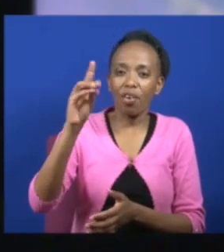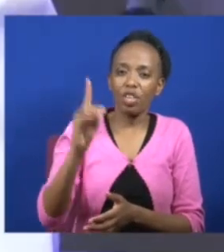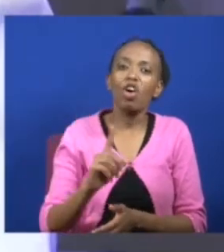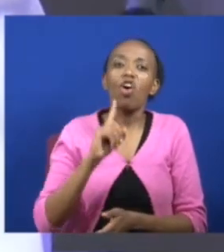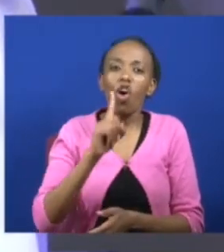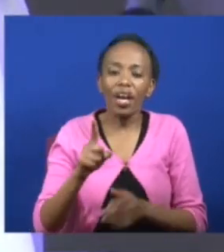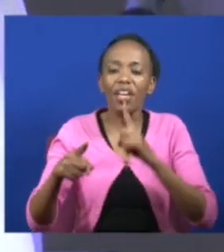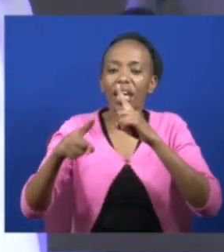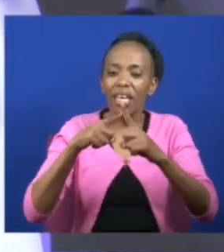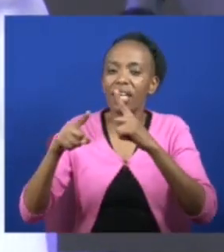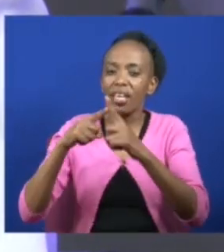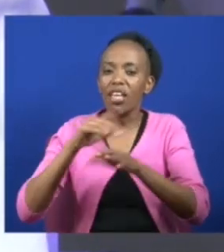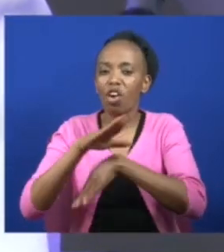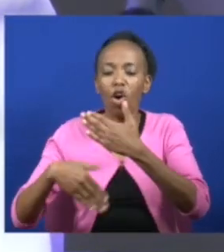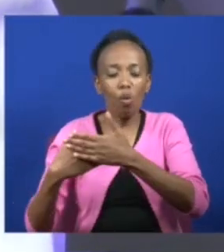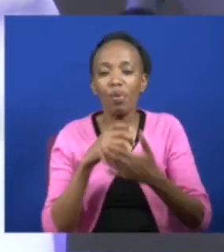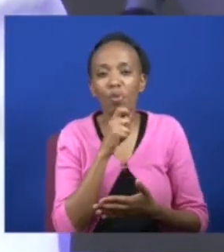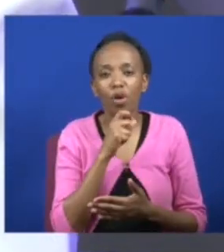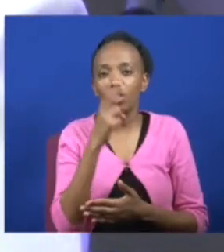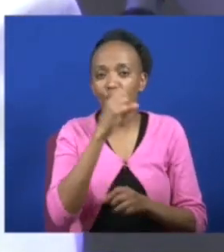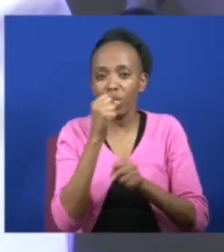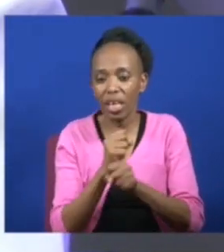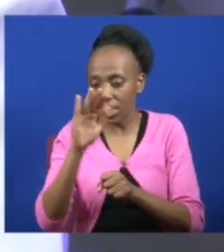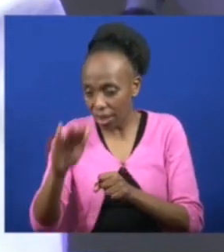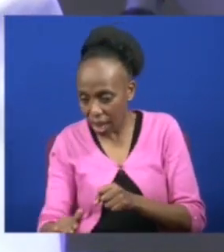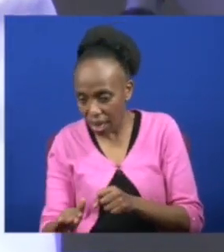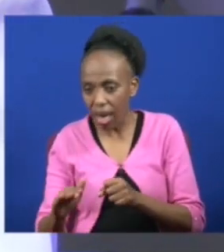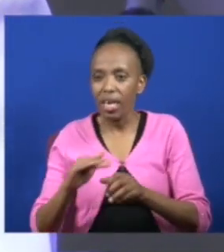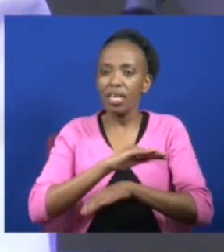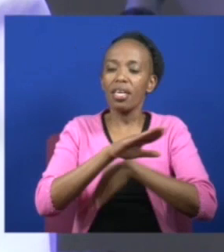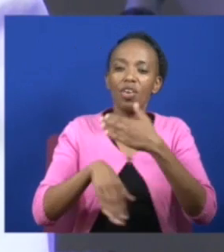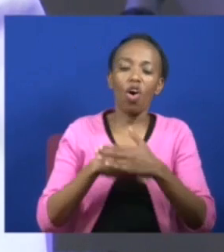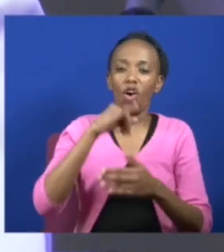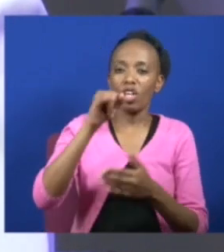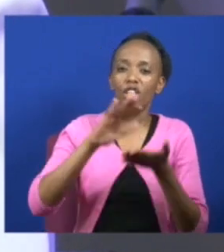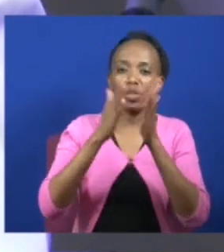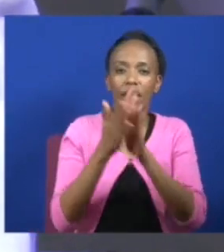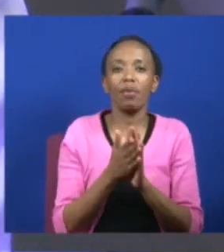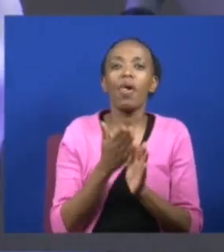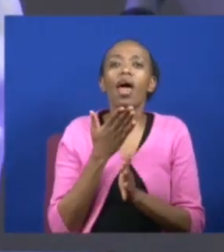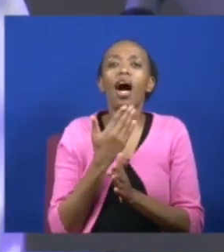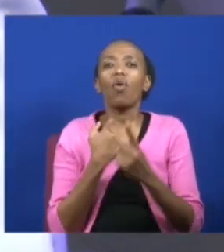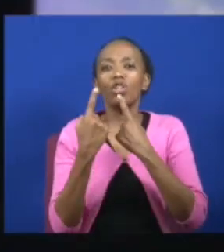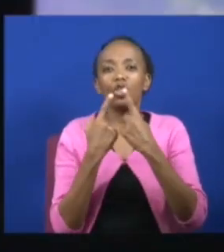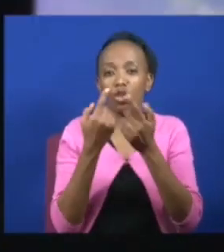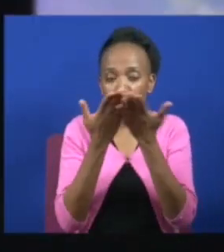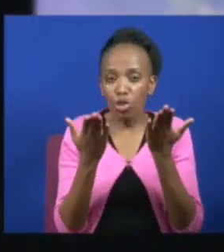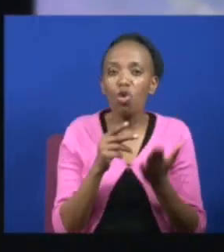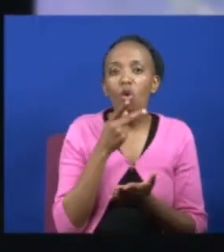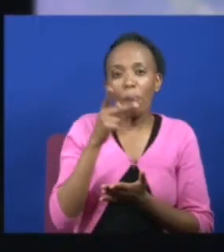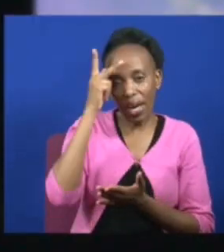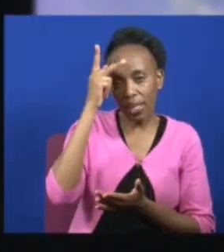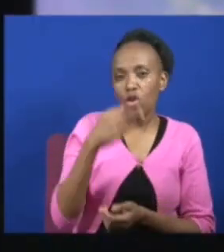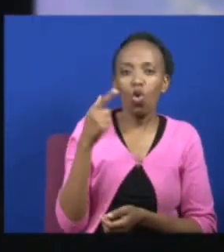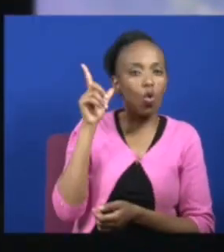of all baby boys 2 years and younger in and around Jerusalem. I want to speak to you, parent,